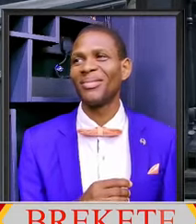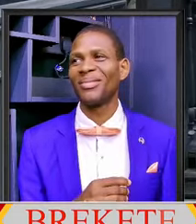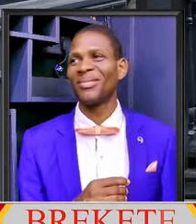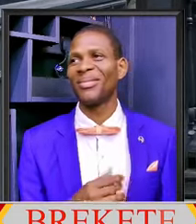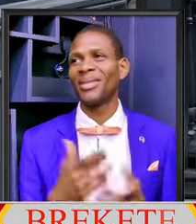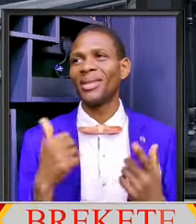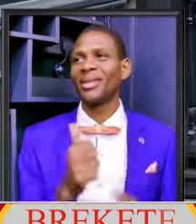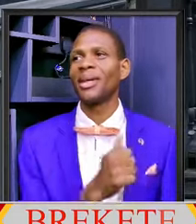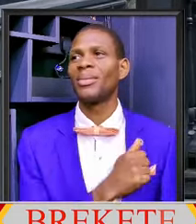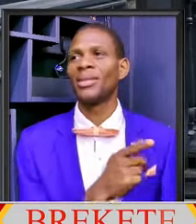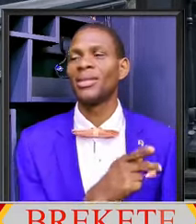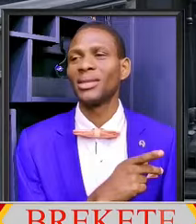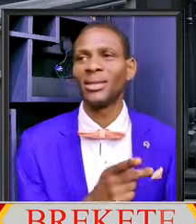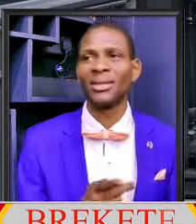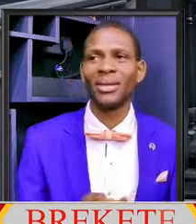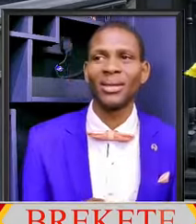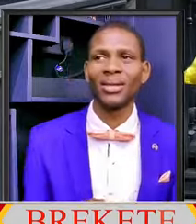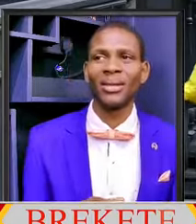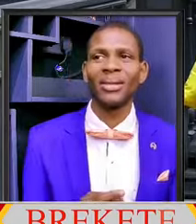Hey. Make we appreciate. Oh,